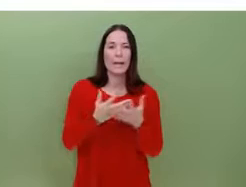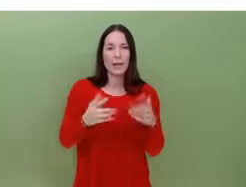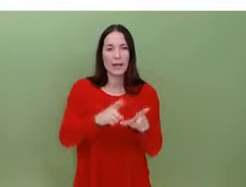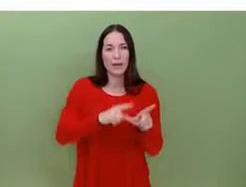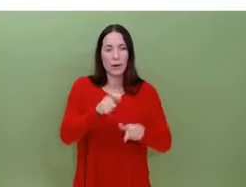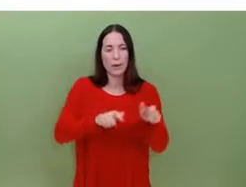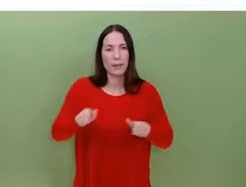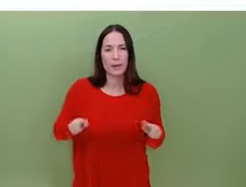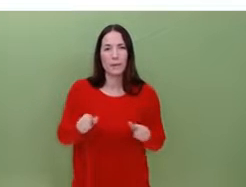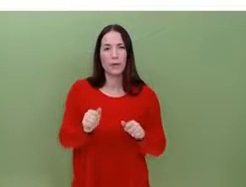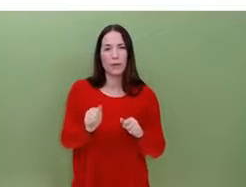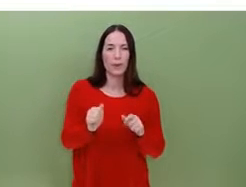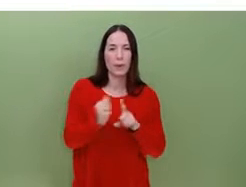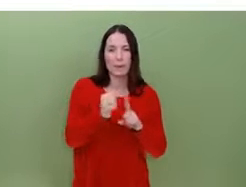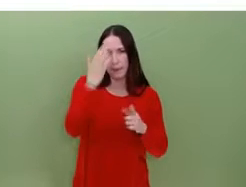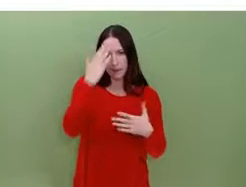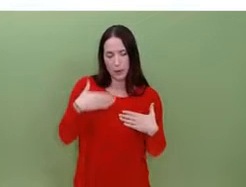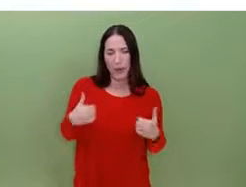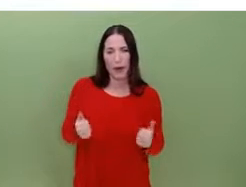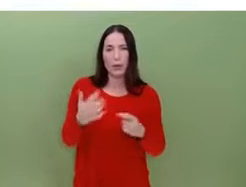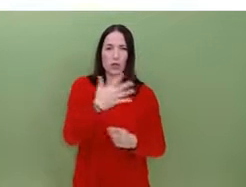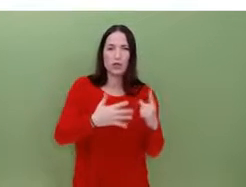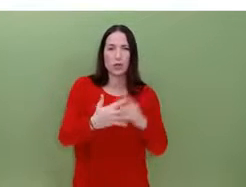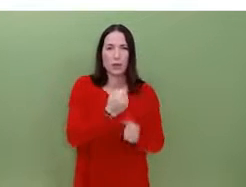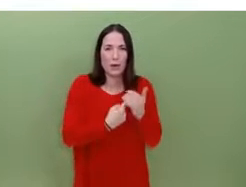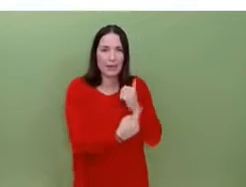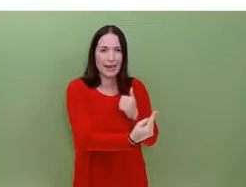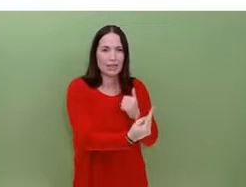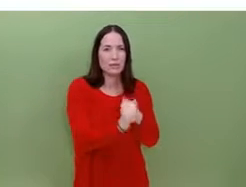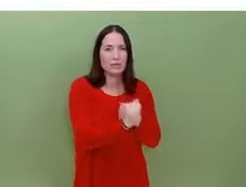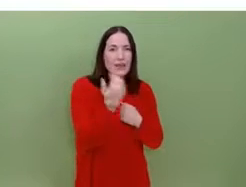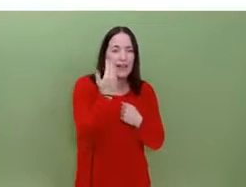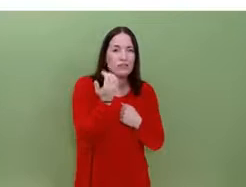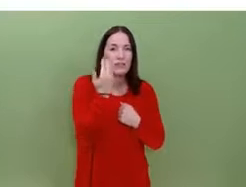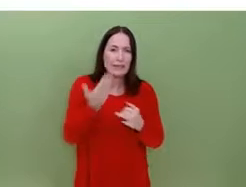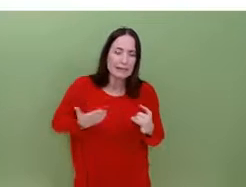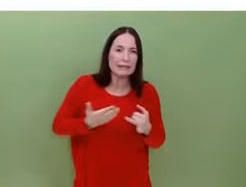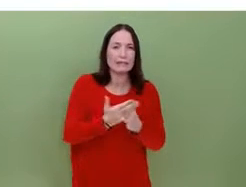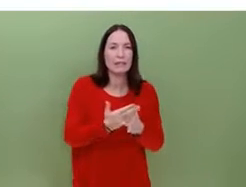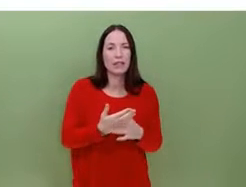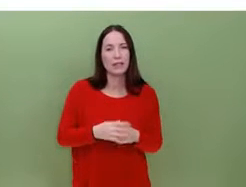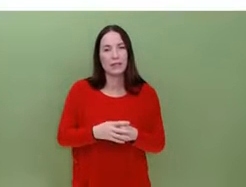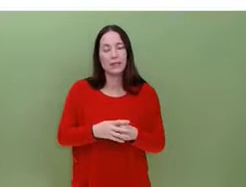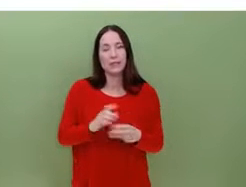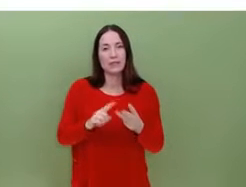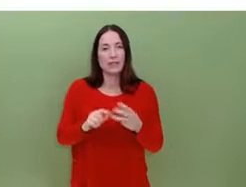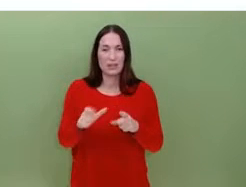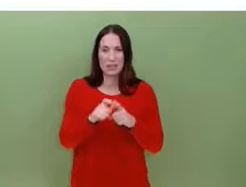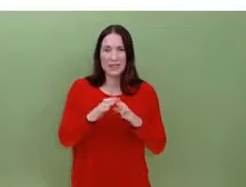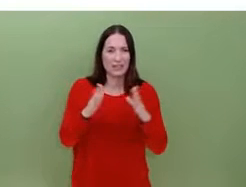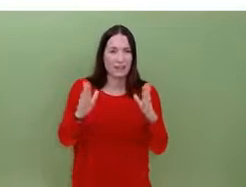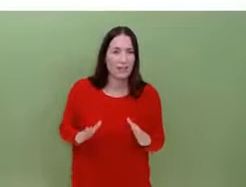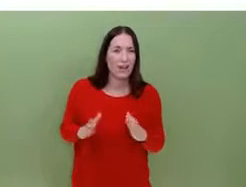social isolation, their disturbed daily structure, greater exposure to domestic violence, family